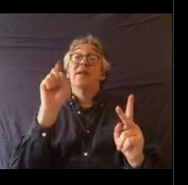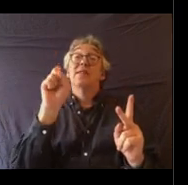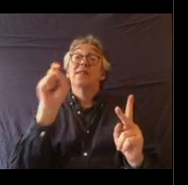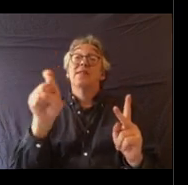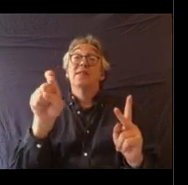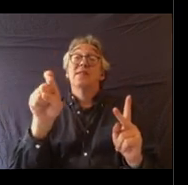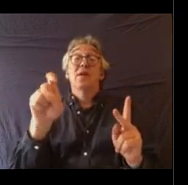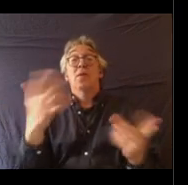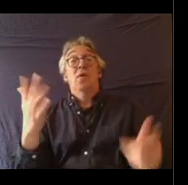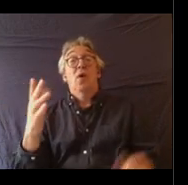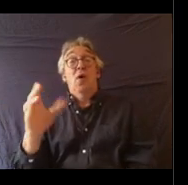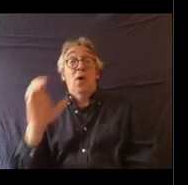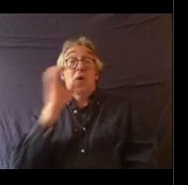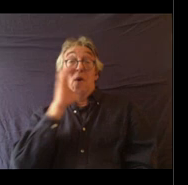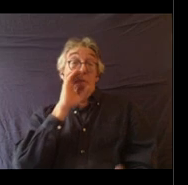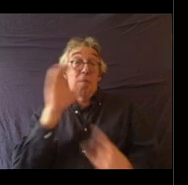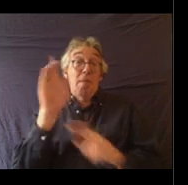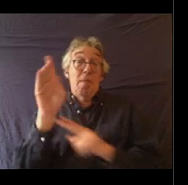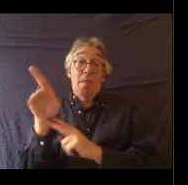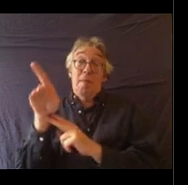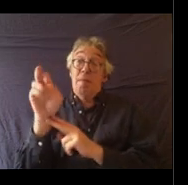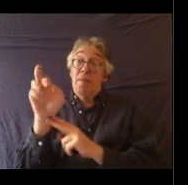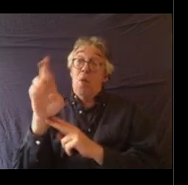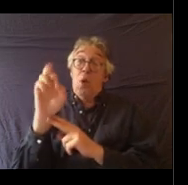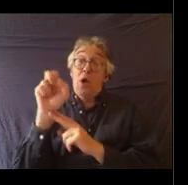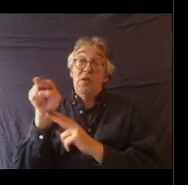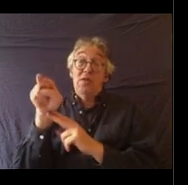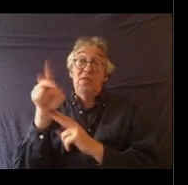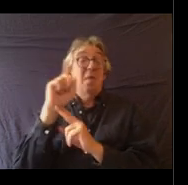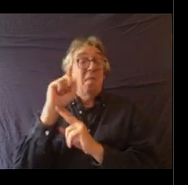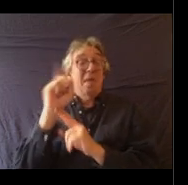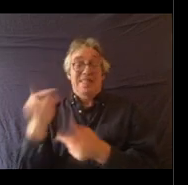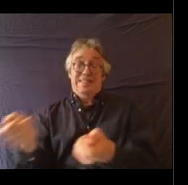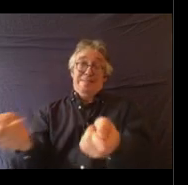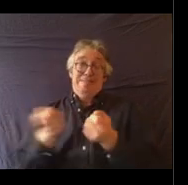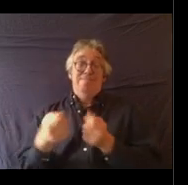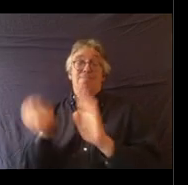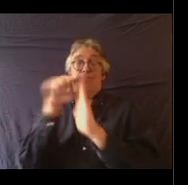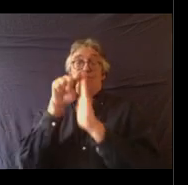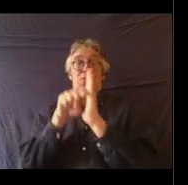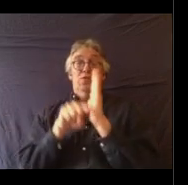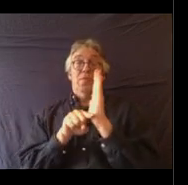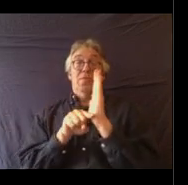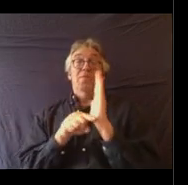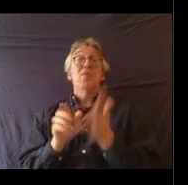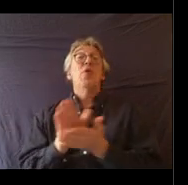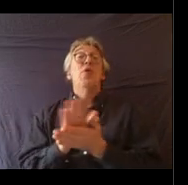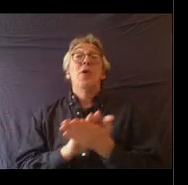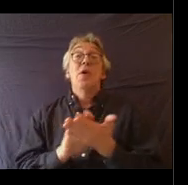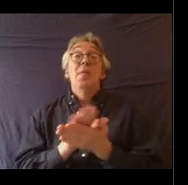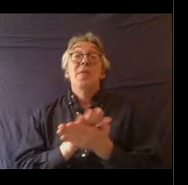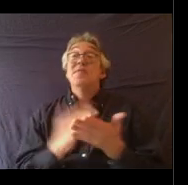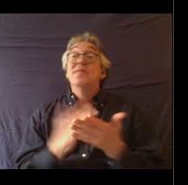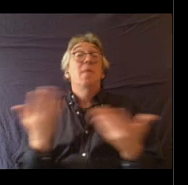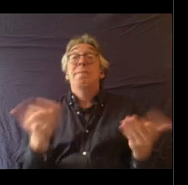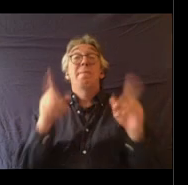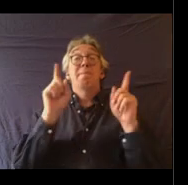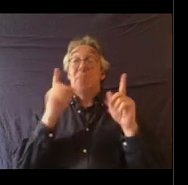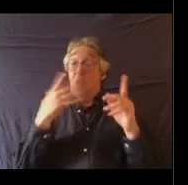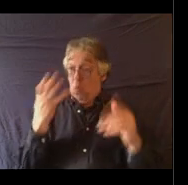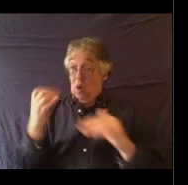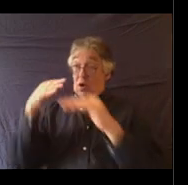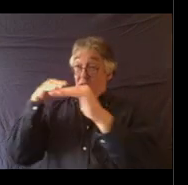pornography, should be subject to the strictest measures, which means usually it's like PIN codes, that in order to access this,